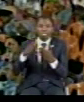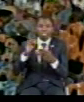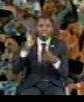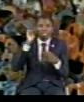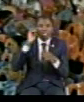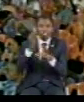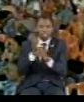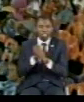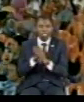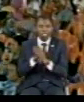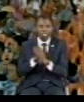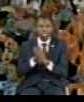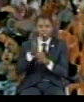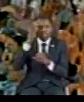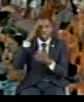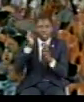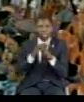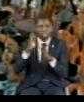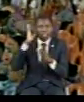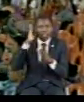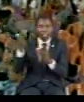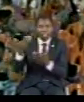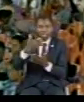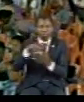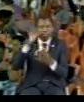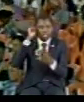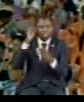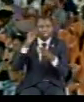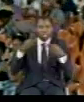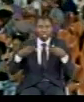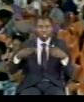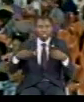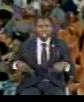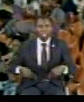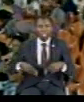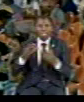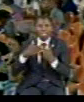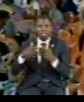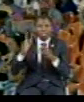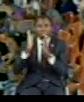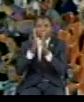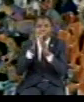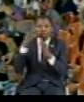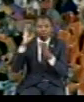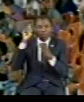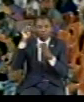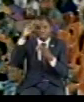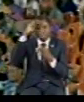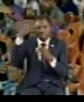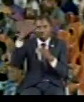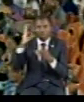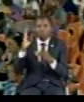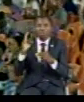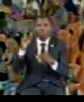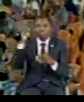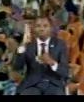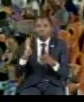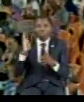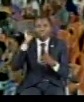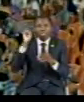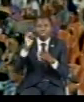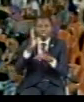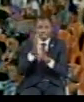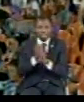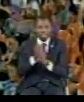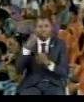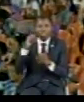he stayed true till the prayer of the man of God. After the prayer of the man of God, he claimed his healing. He tried to sleep. He could